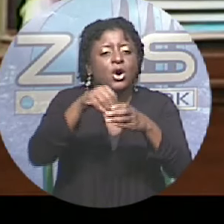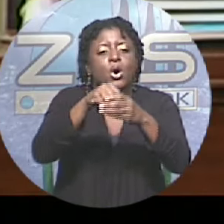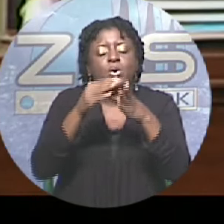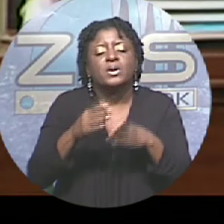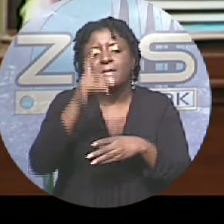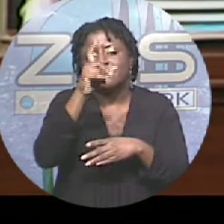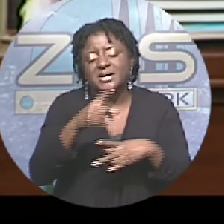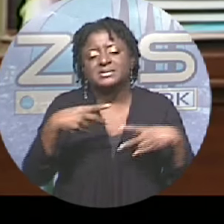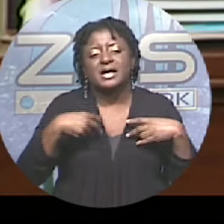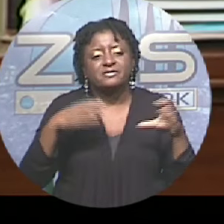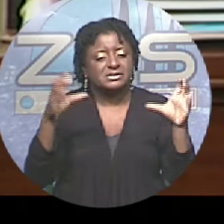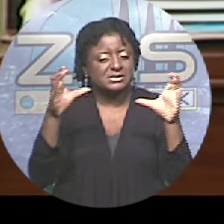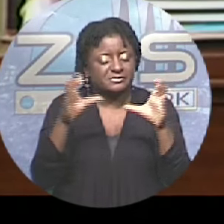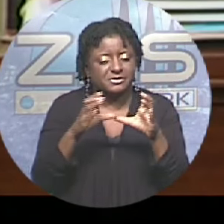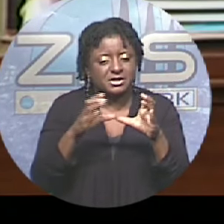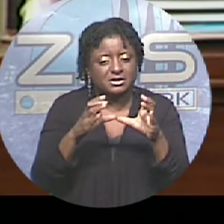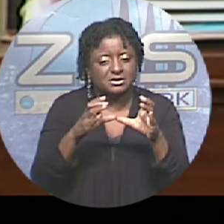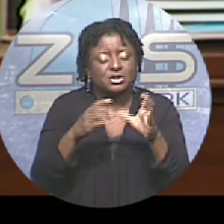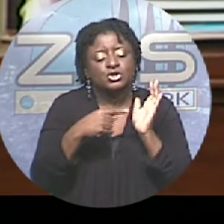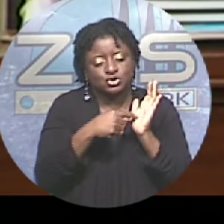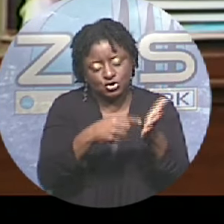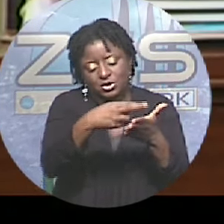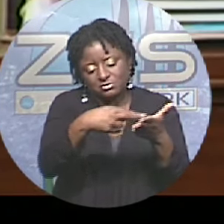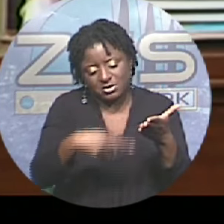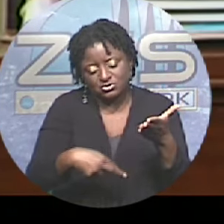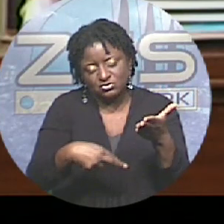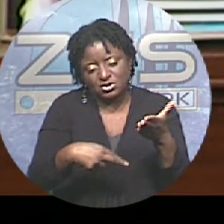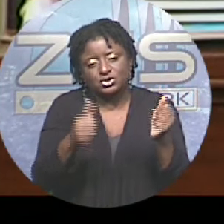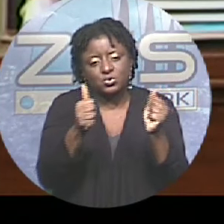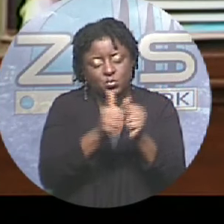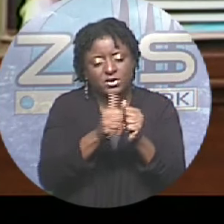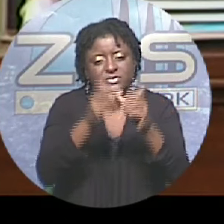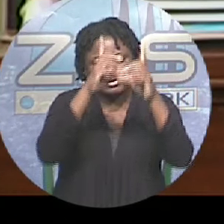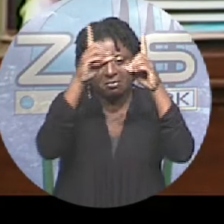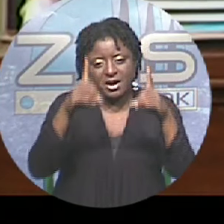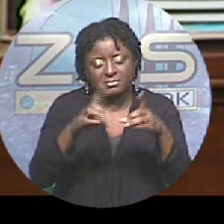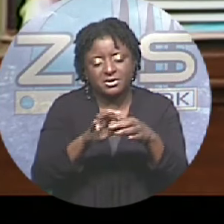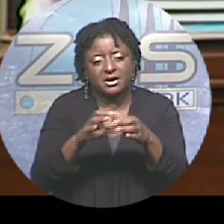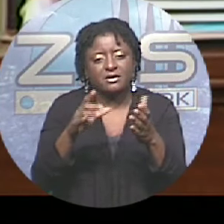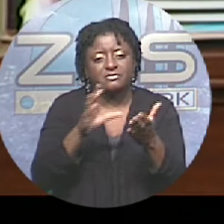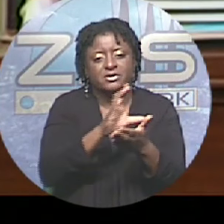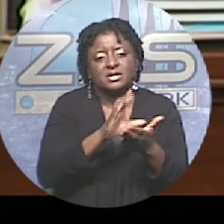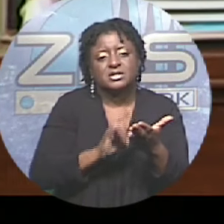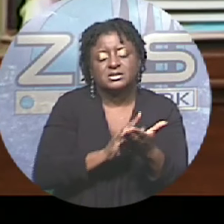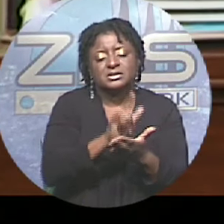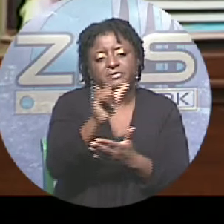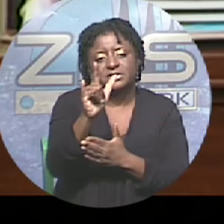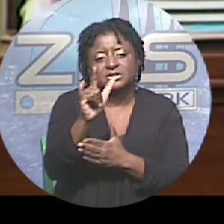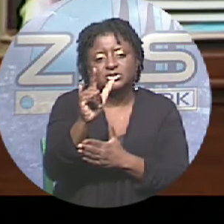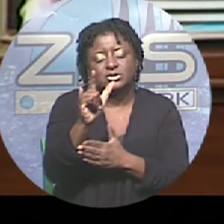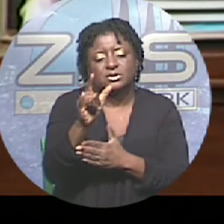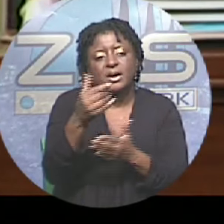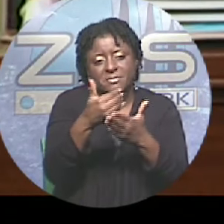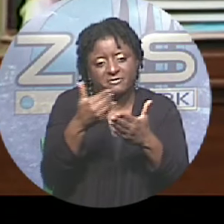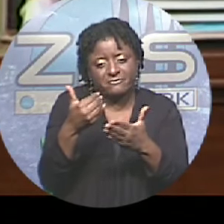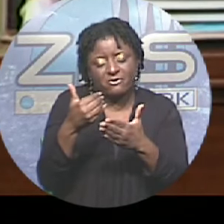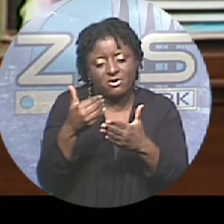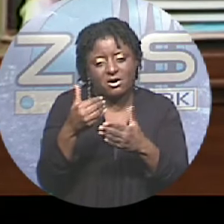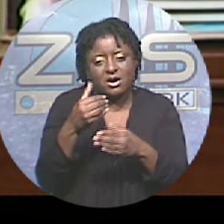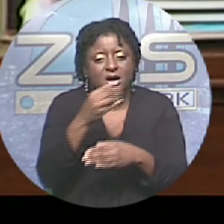to have a certificate of registration from the Bahamas Department of Civil Aviation before Customs will release